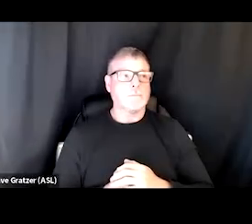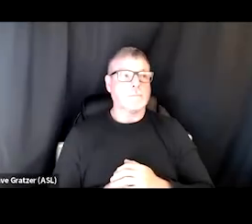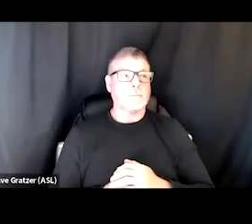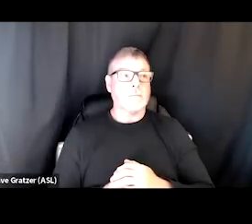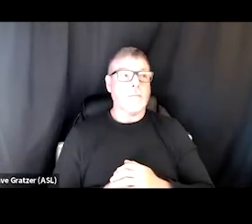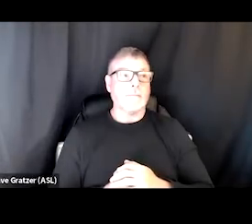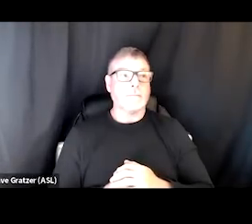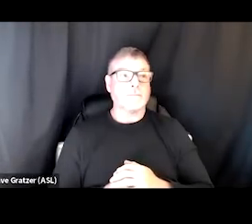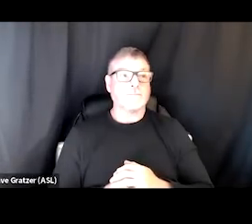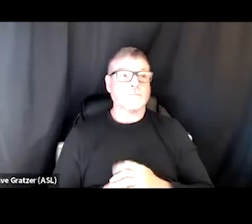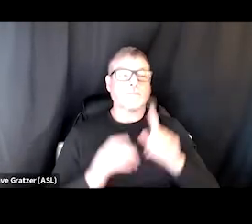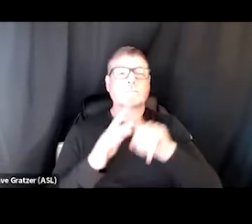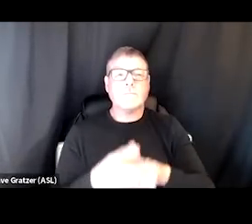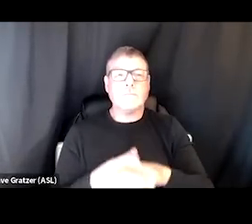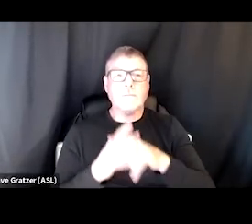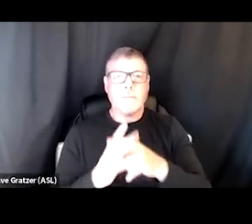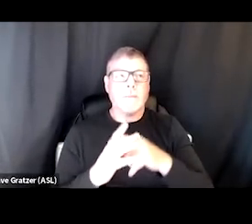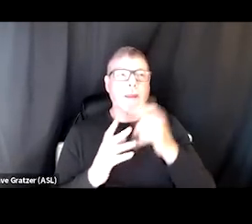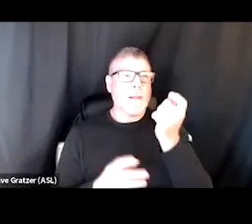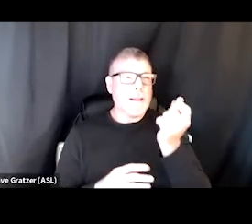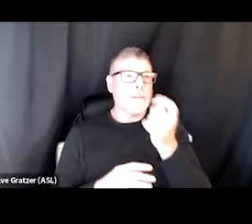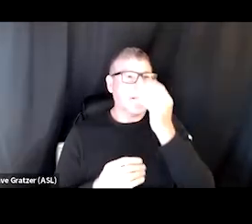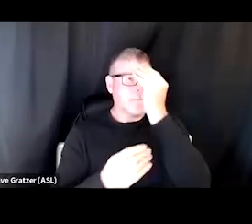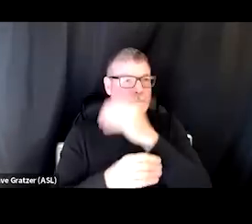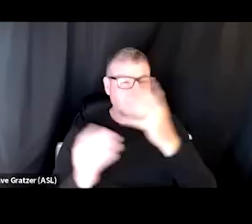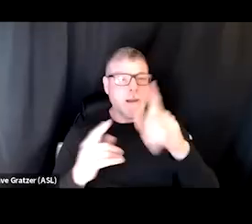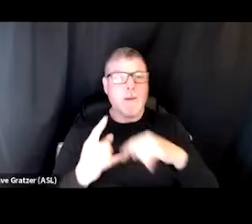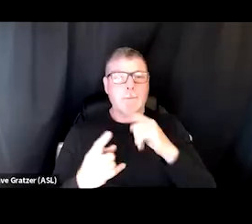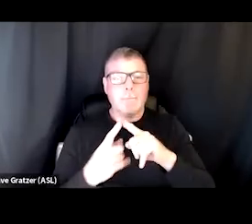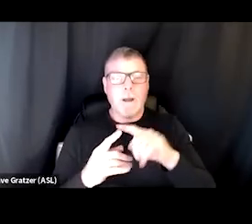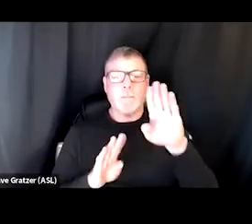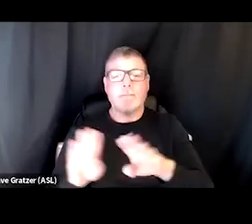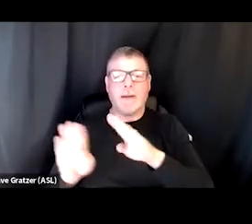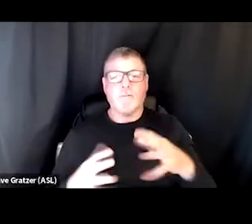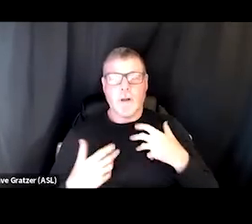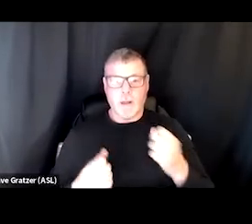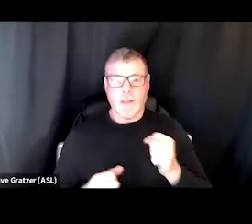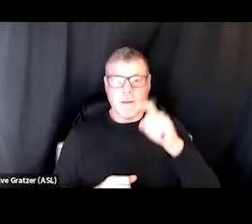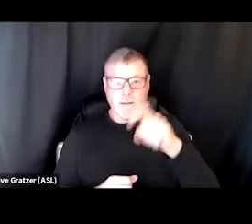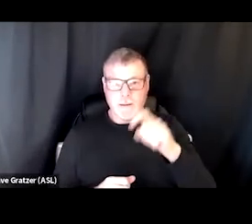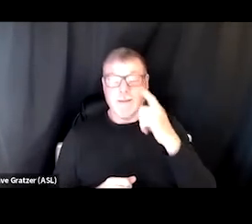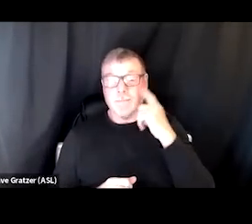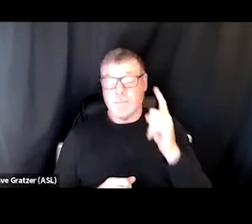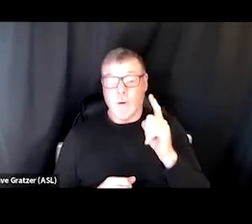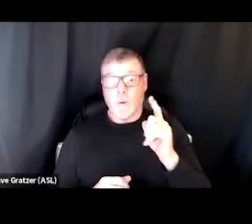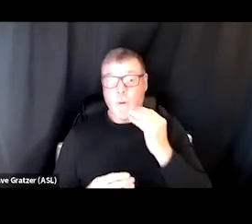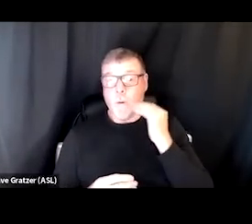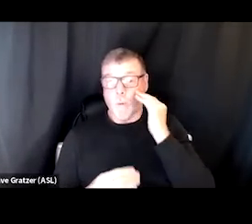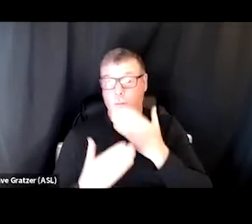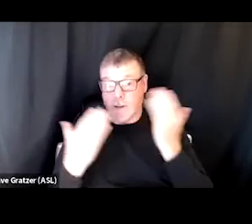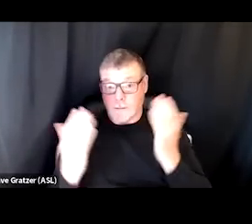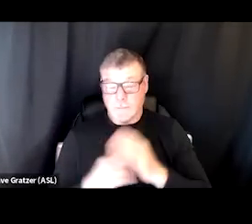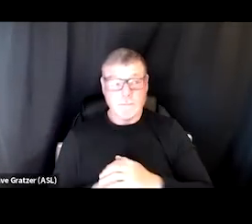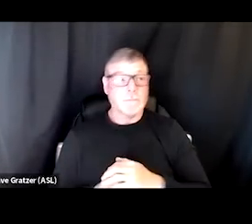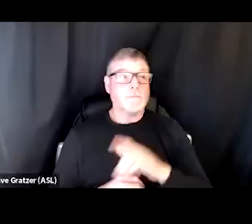So as I said, we're going to start with a little bit of level setting to talk about the behavioral health needs of people experiencing homelessness. So we